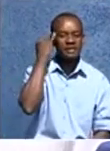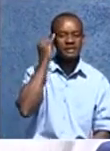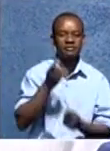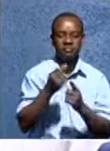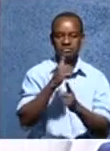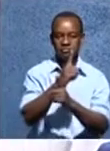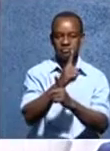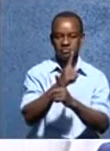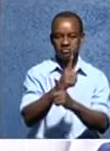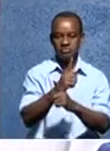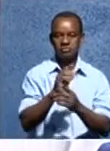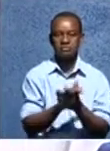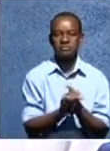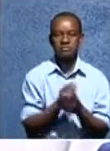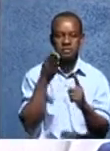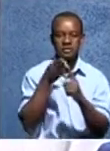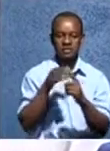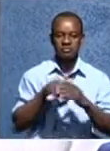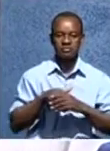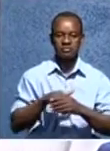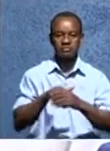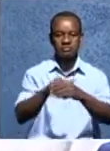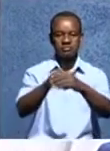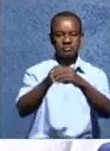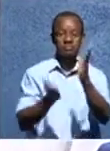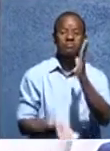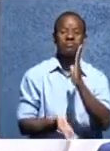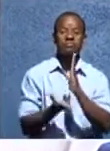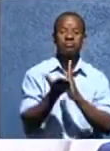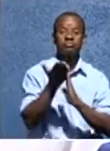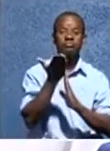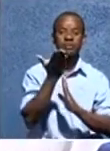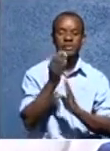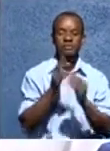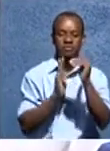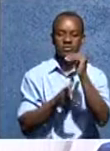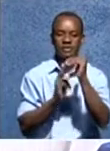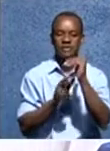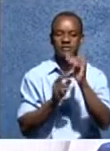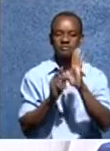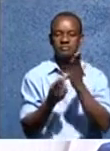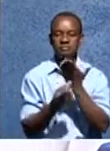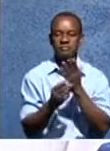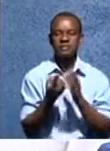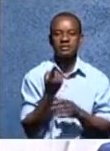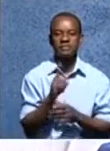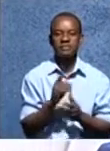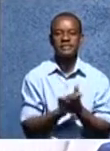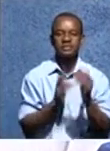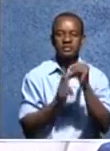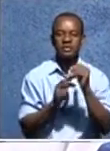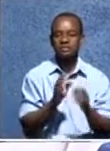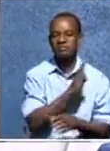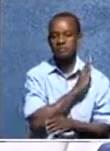Tourism to drive the tourism marketing agenda. But nevertheless, Tourism Board cannot, as I said,